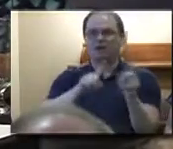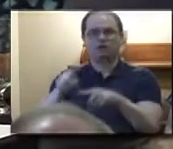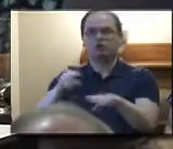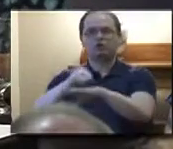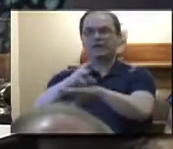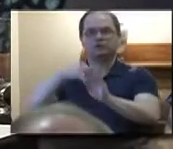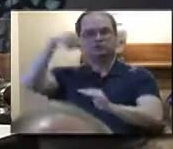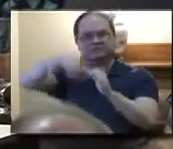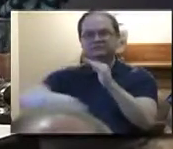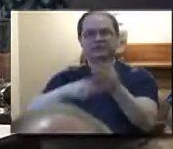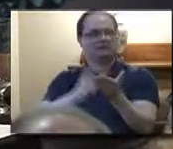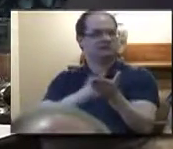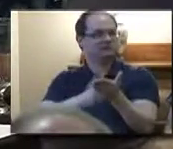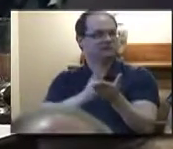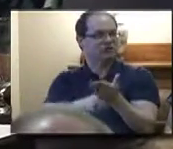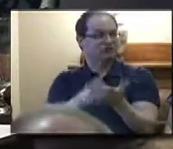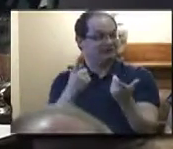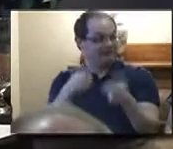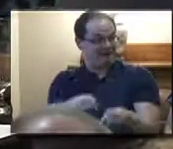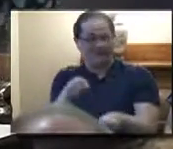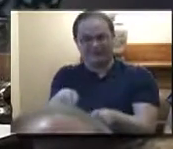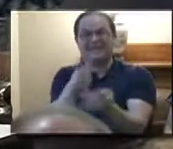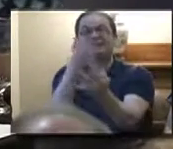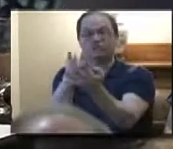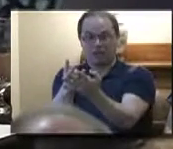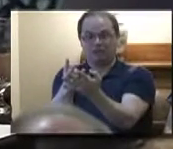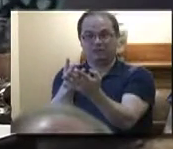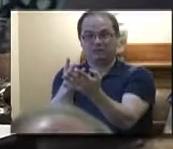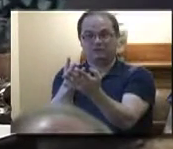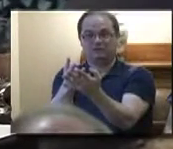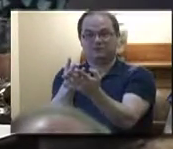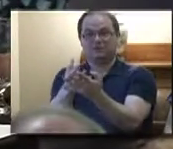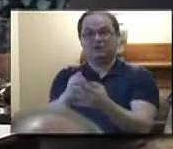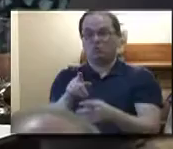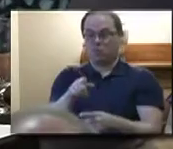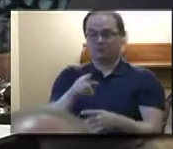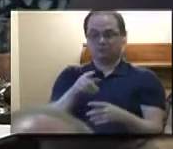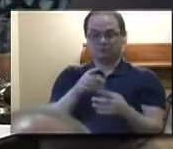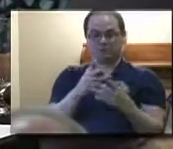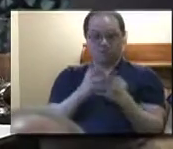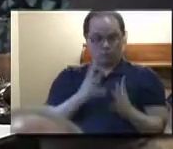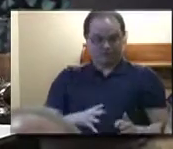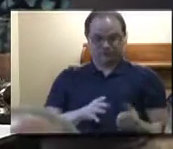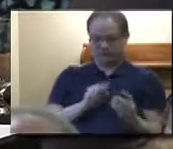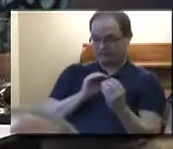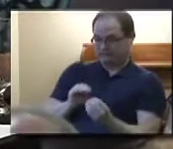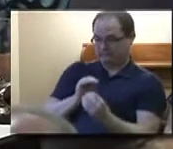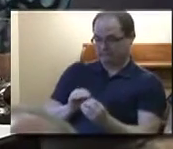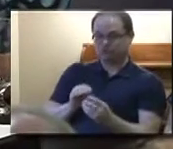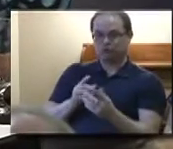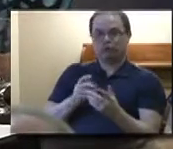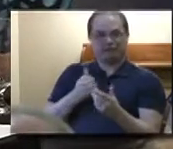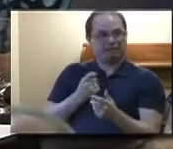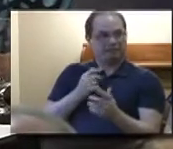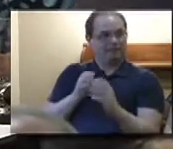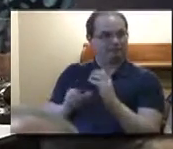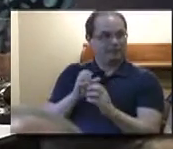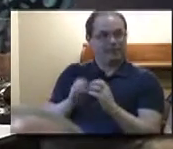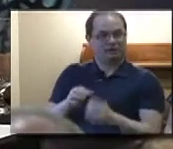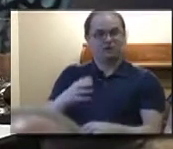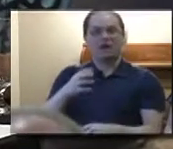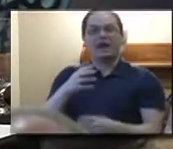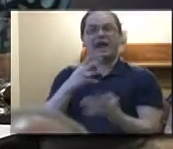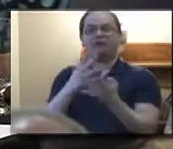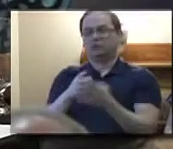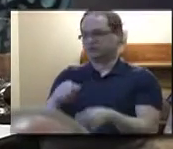counselor. And this happened in jail, where an inmate taught his buddy how to sign to kind of cope, and the prison official